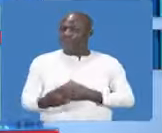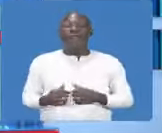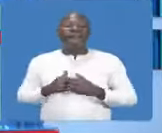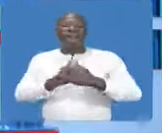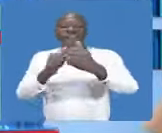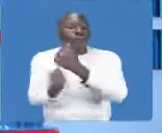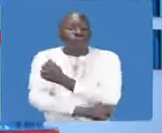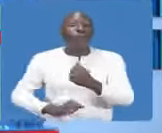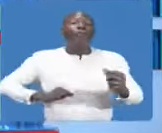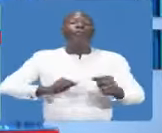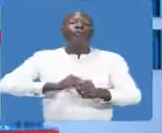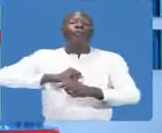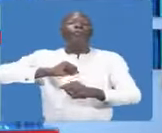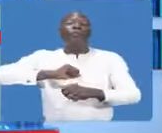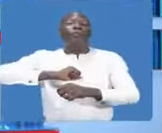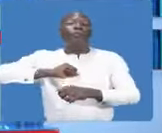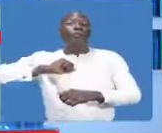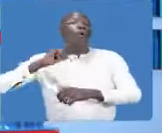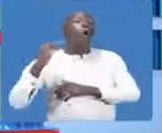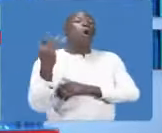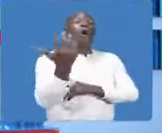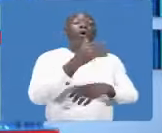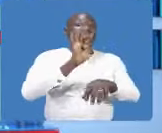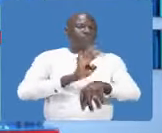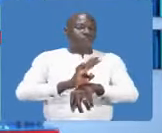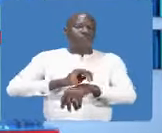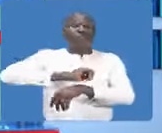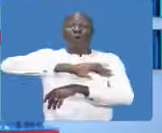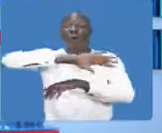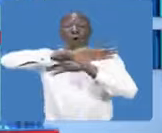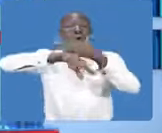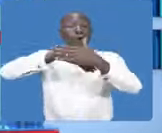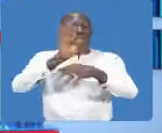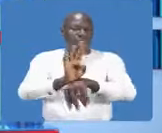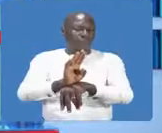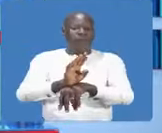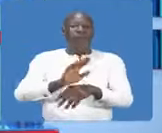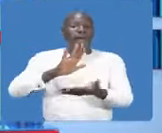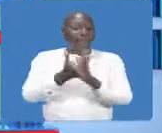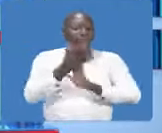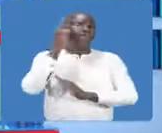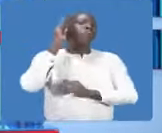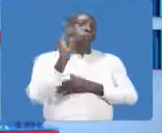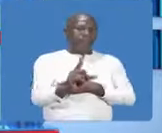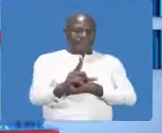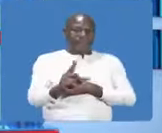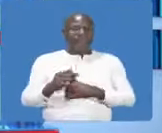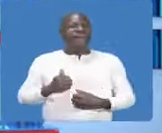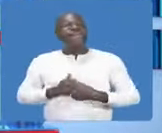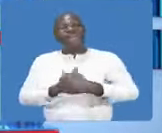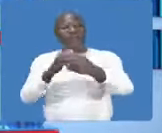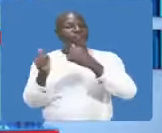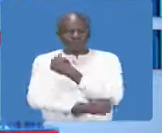Fellowship, no, e the whole church, and a inyaya edema omho. And young from so, say back as a youth for a